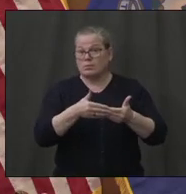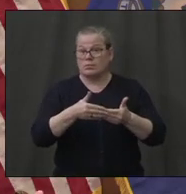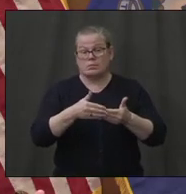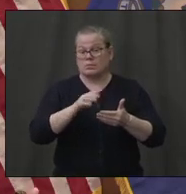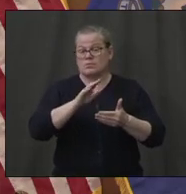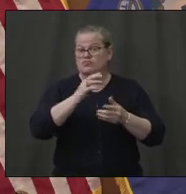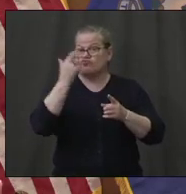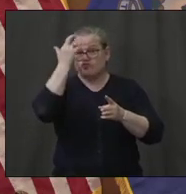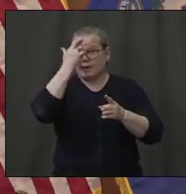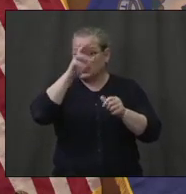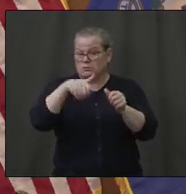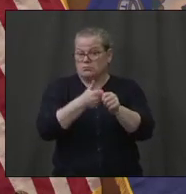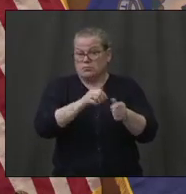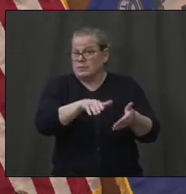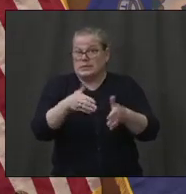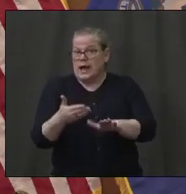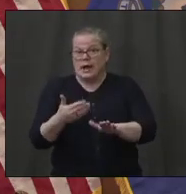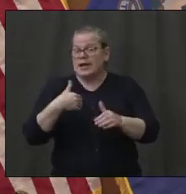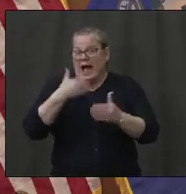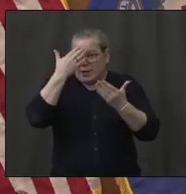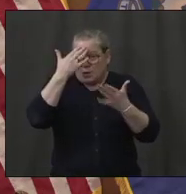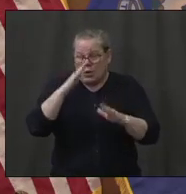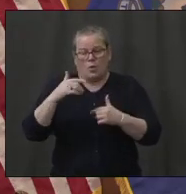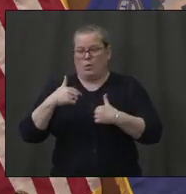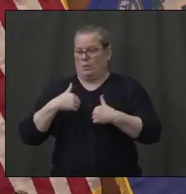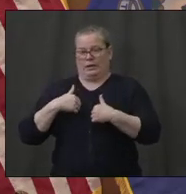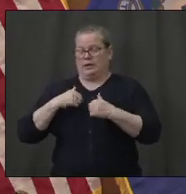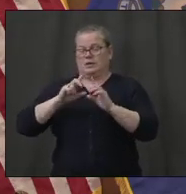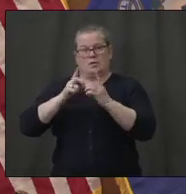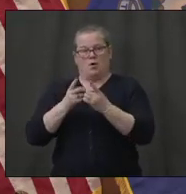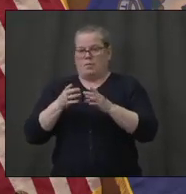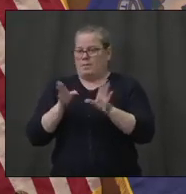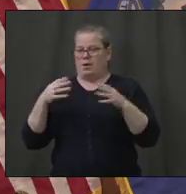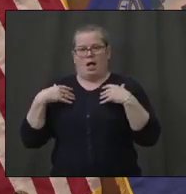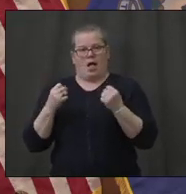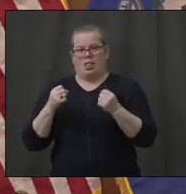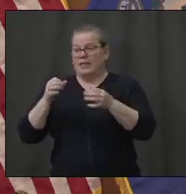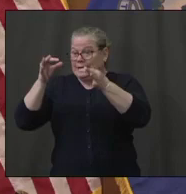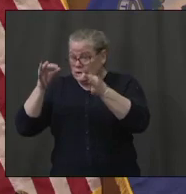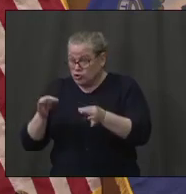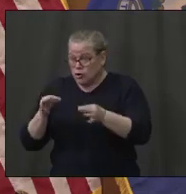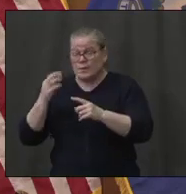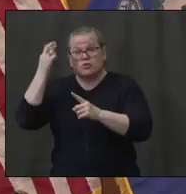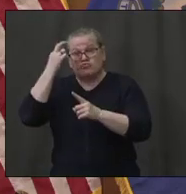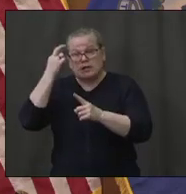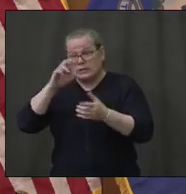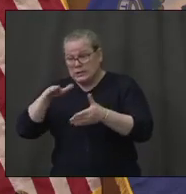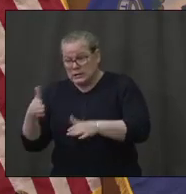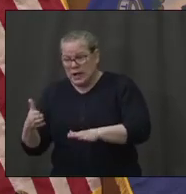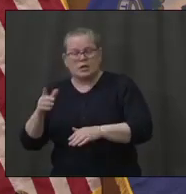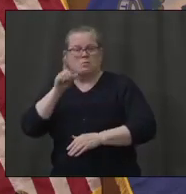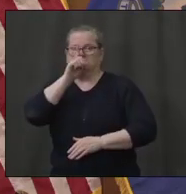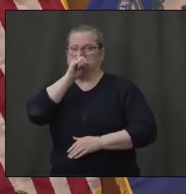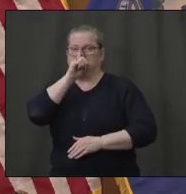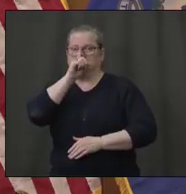of the people, because we don't determine cause of death. We define laboratory